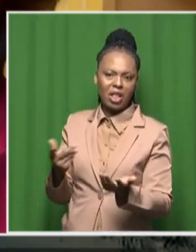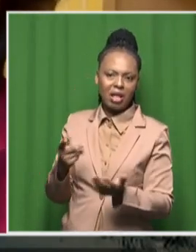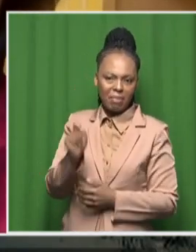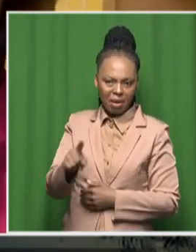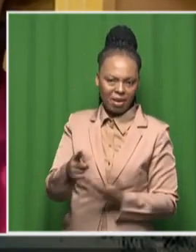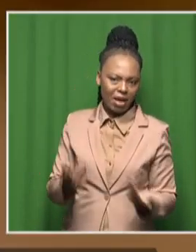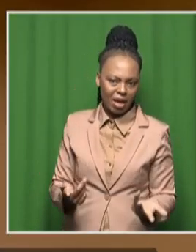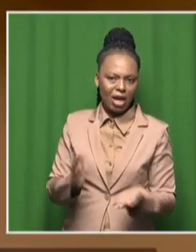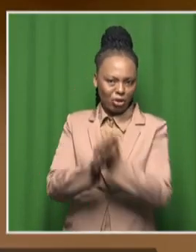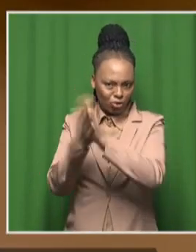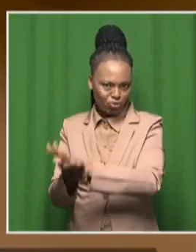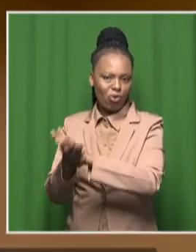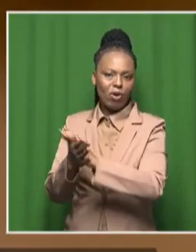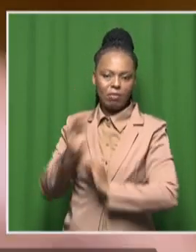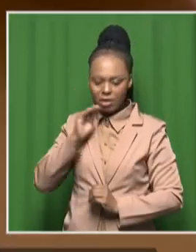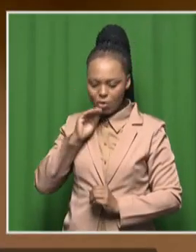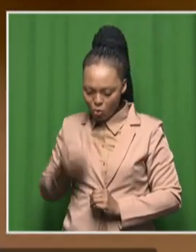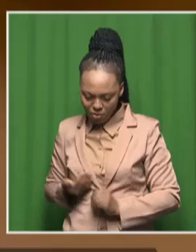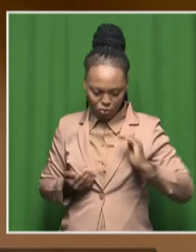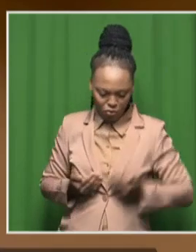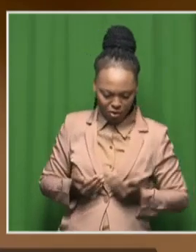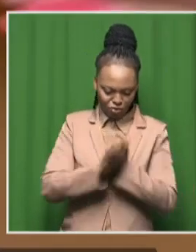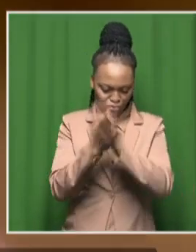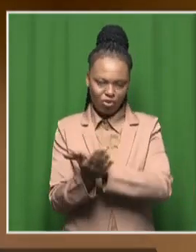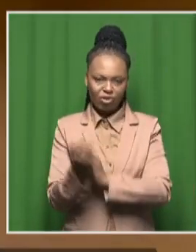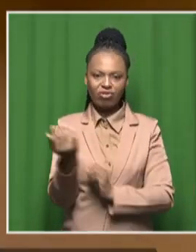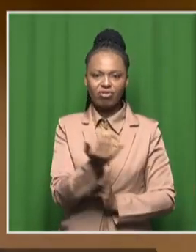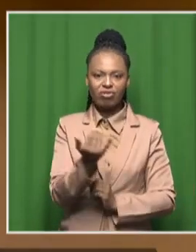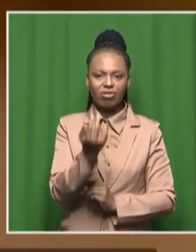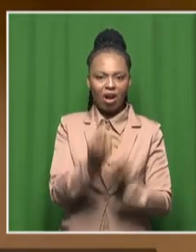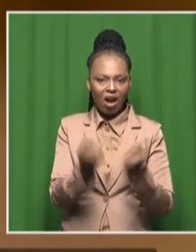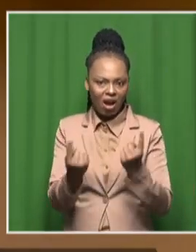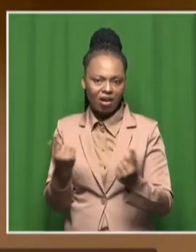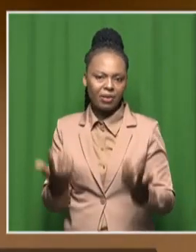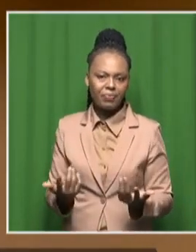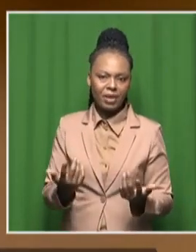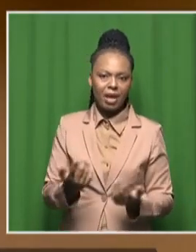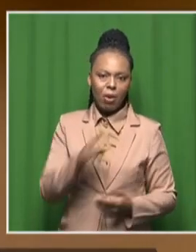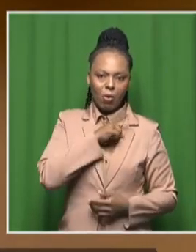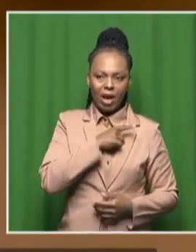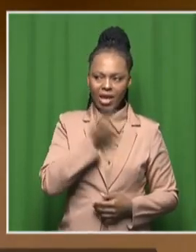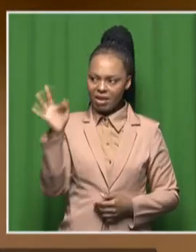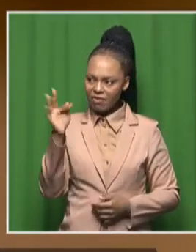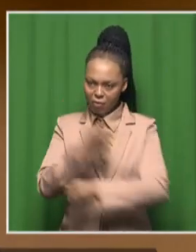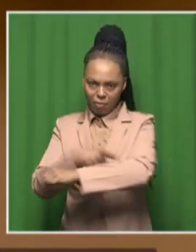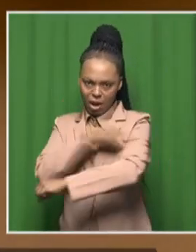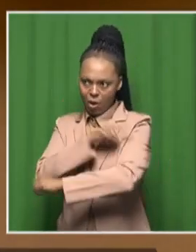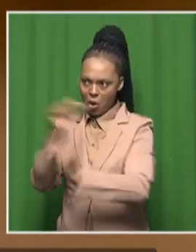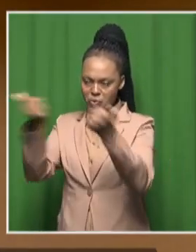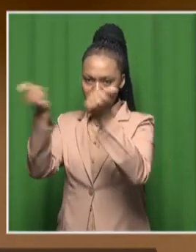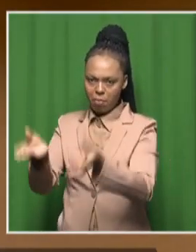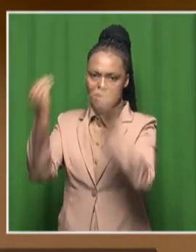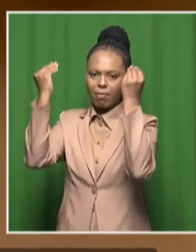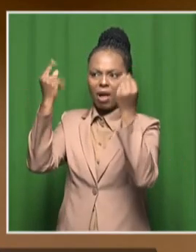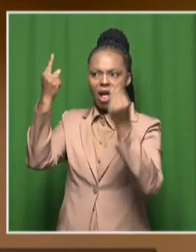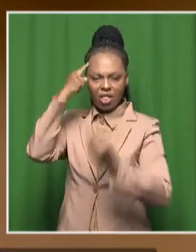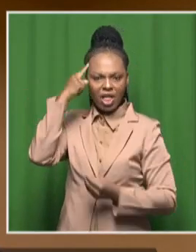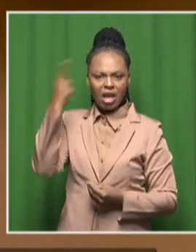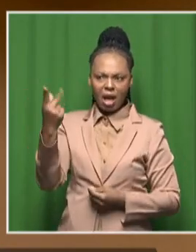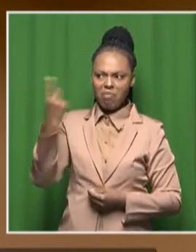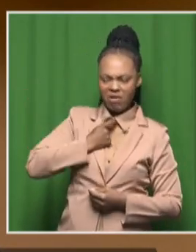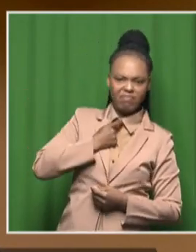complex. Okay. If it's not me who's been up there, it means that she thinks she's better. Who is she? That's the question.